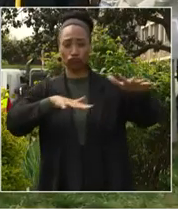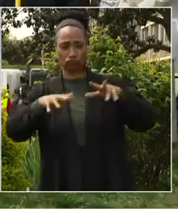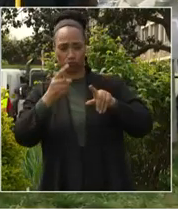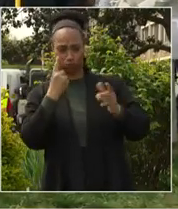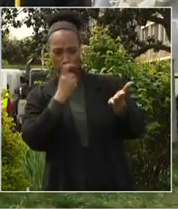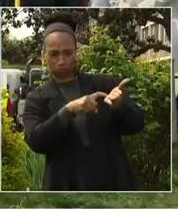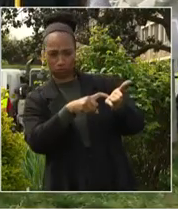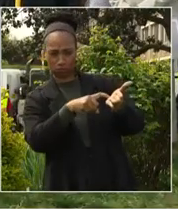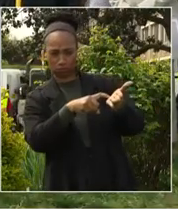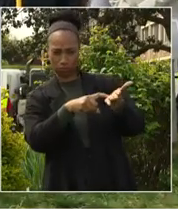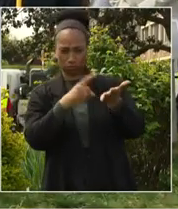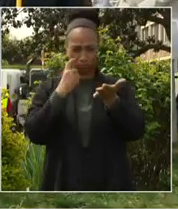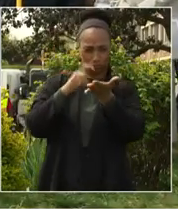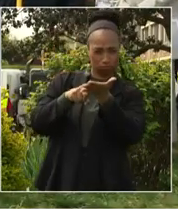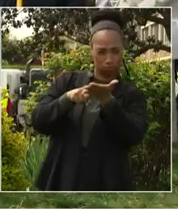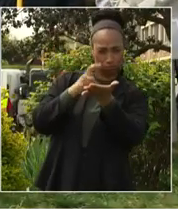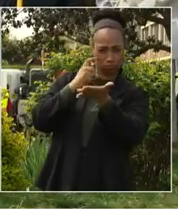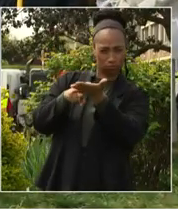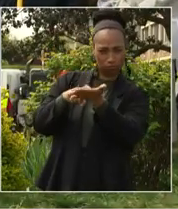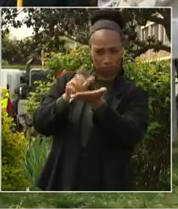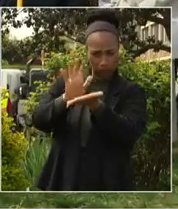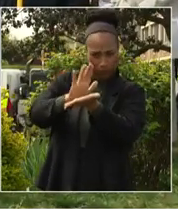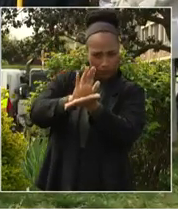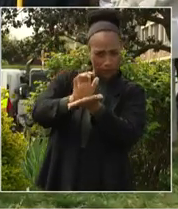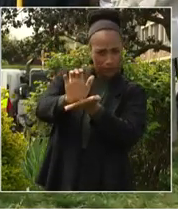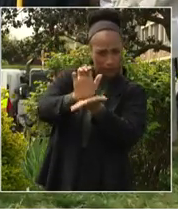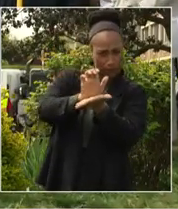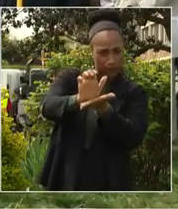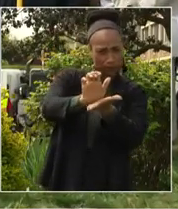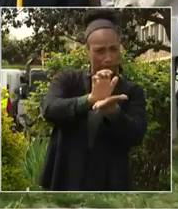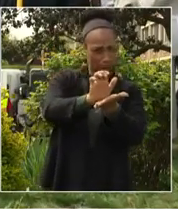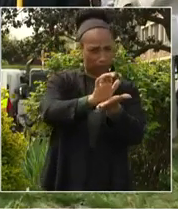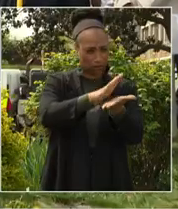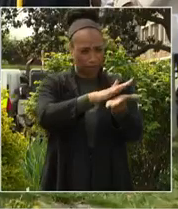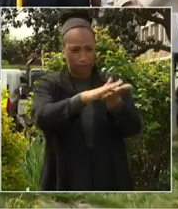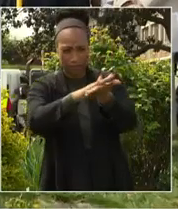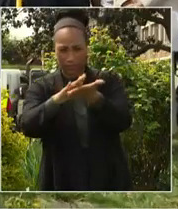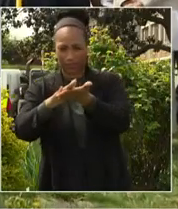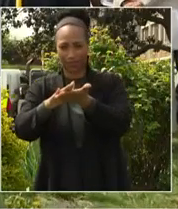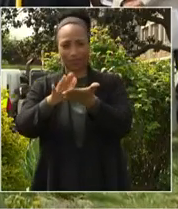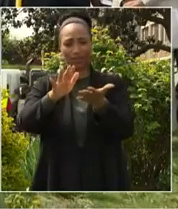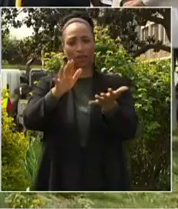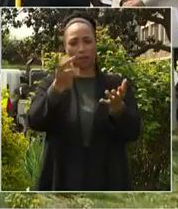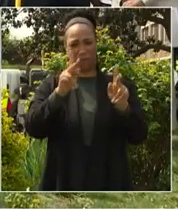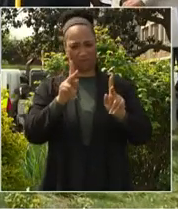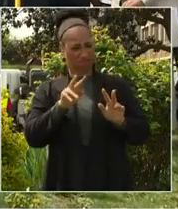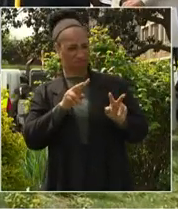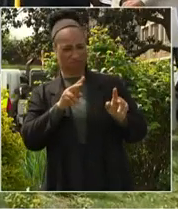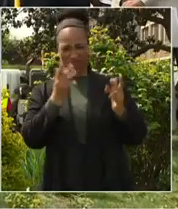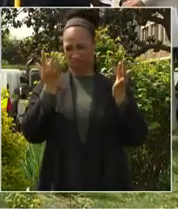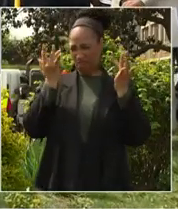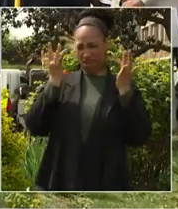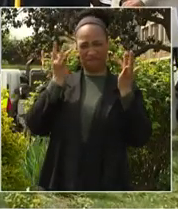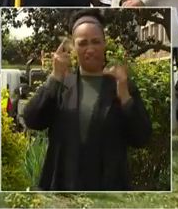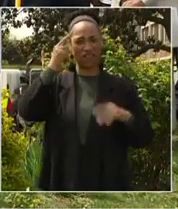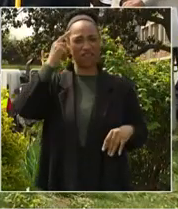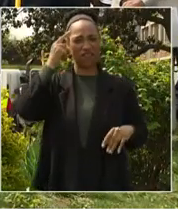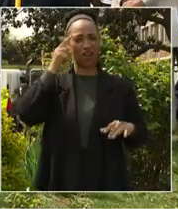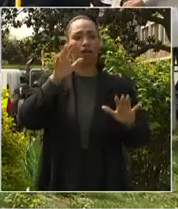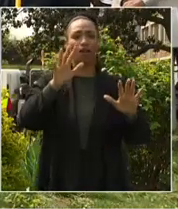involves coordination with DDOT and all of our utilities because they each have a job to not only